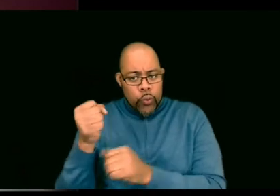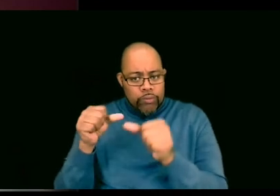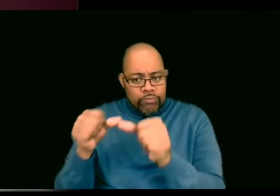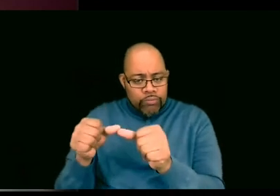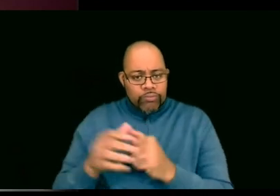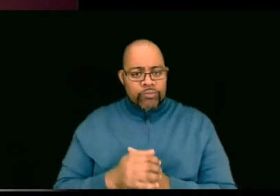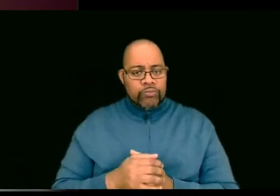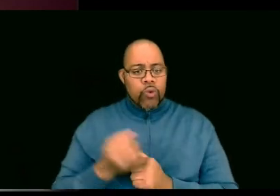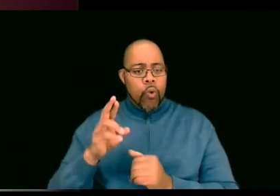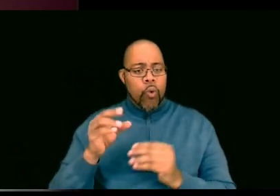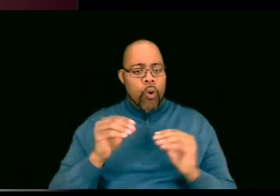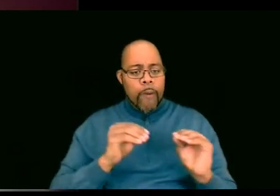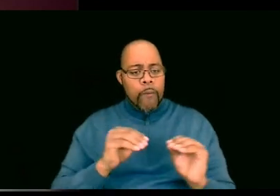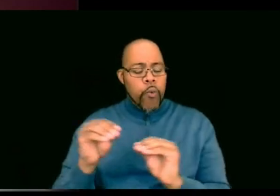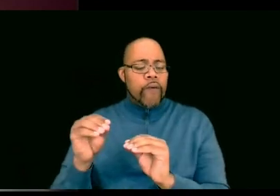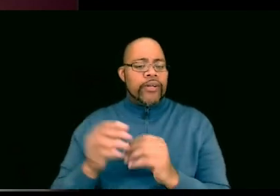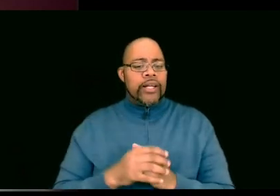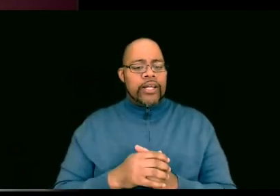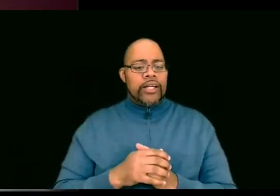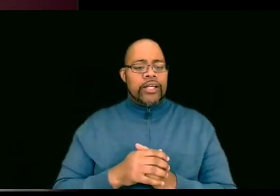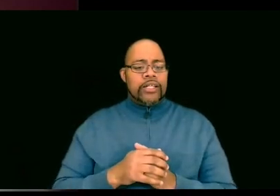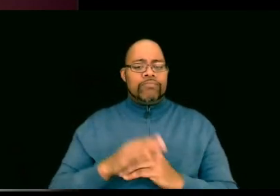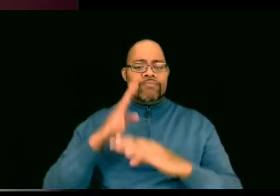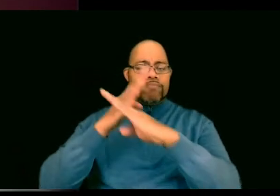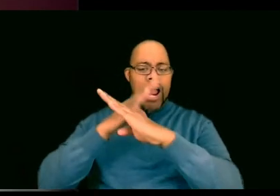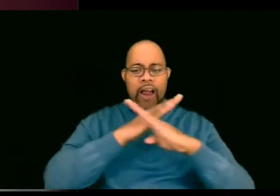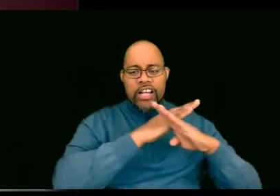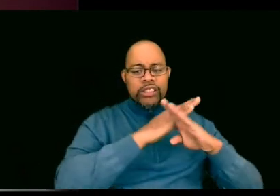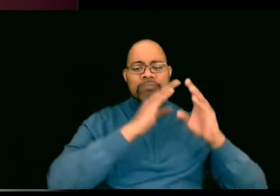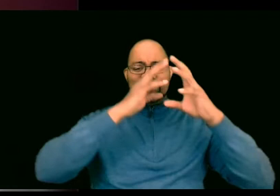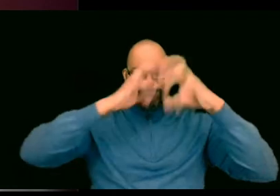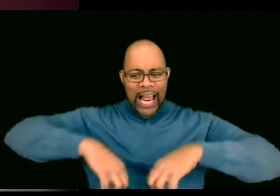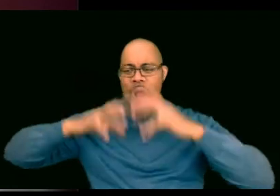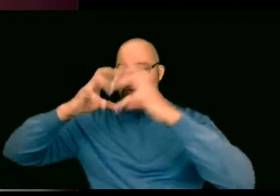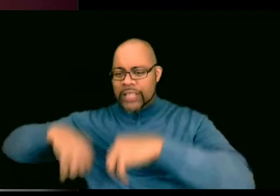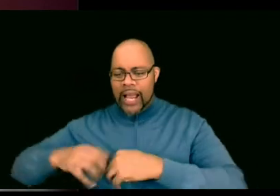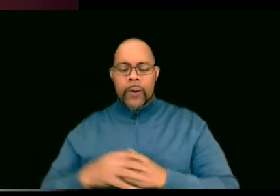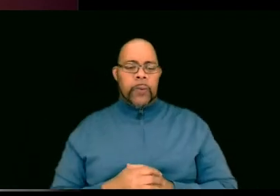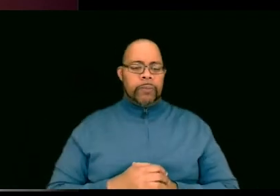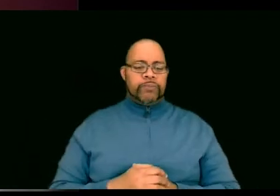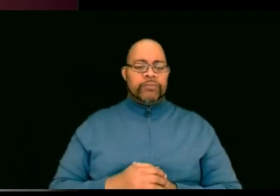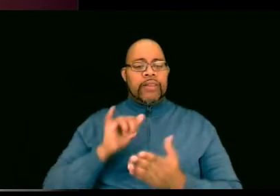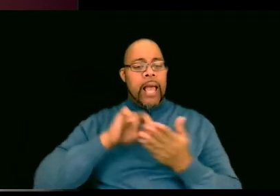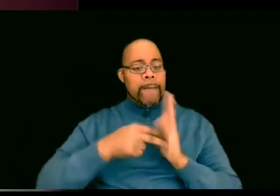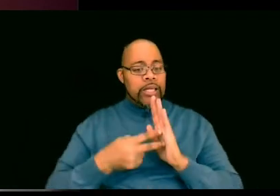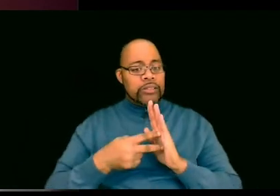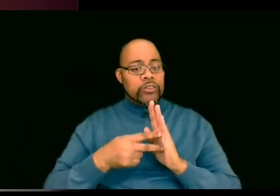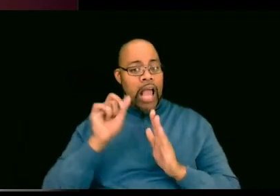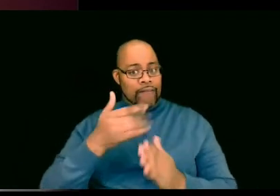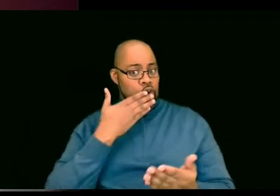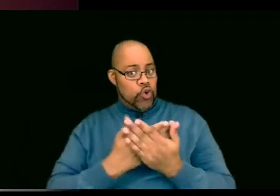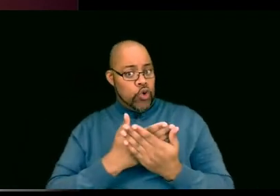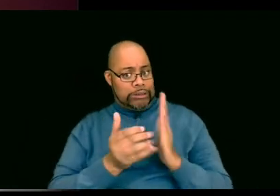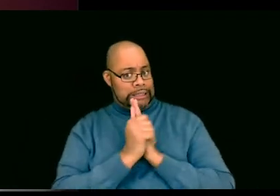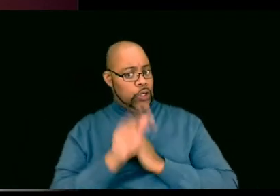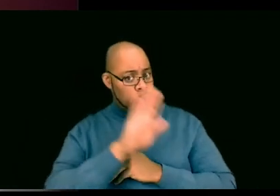place, or moving obstacles and barriers. And so that means being